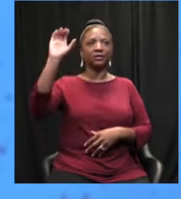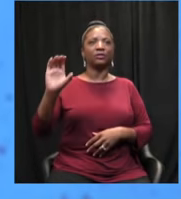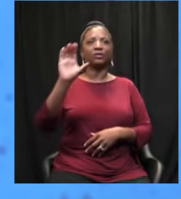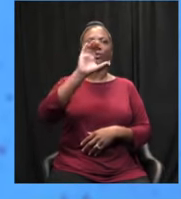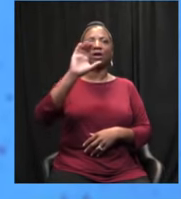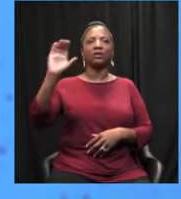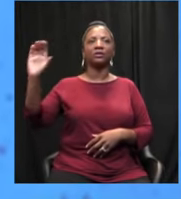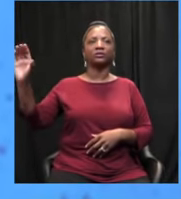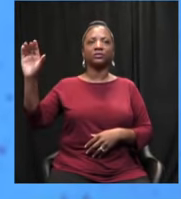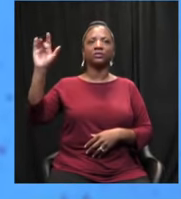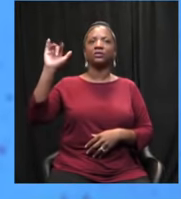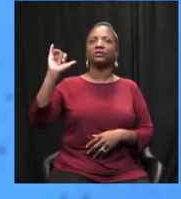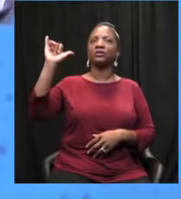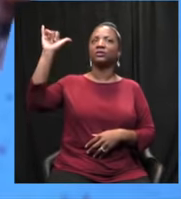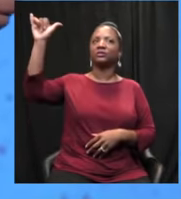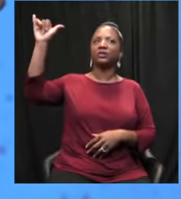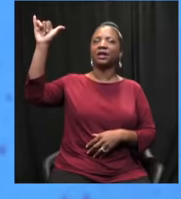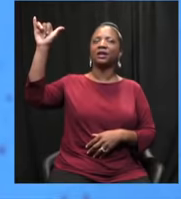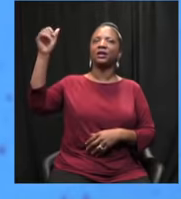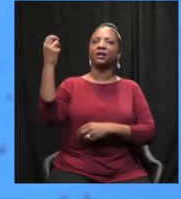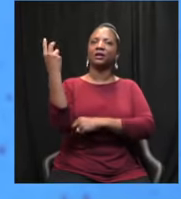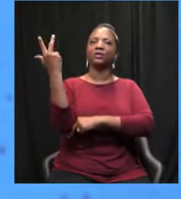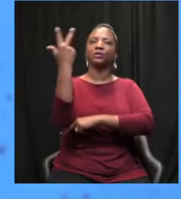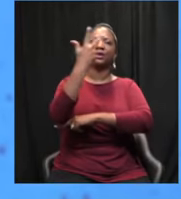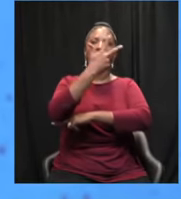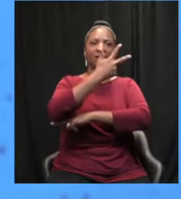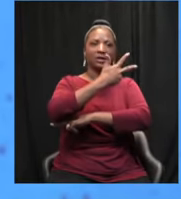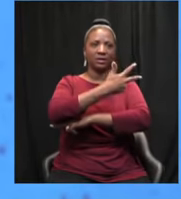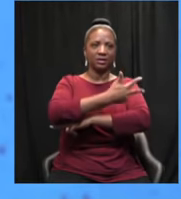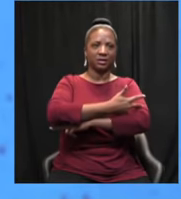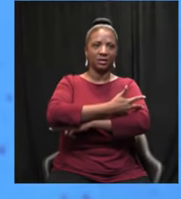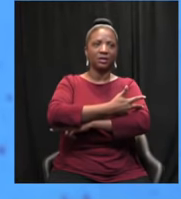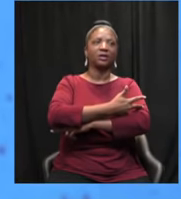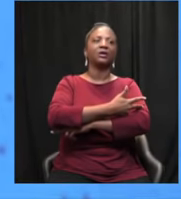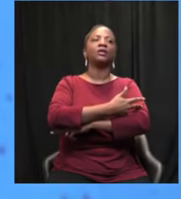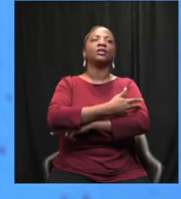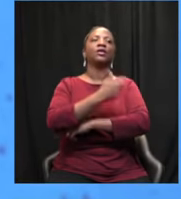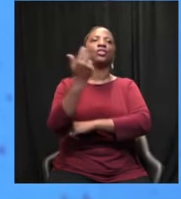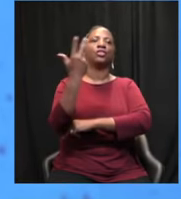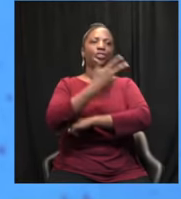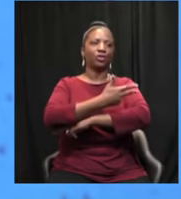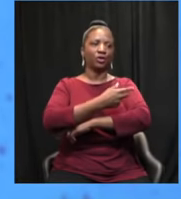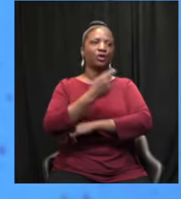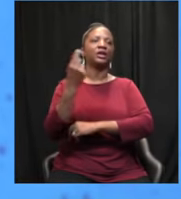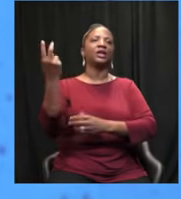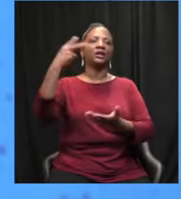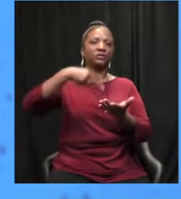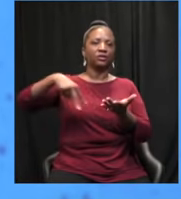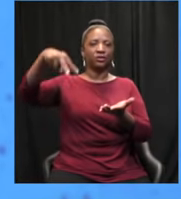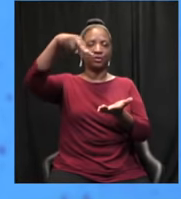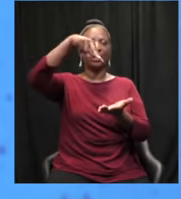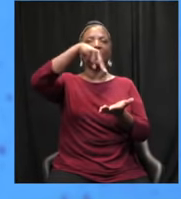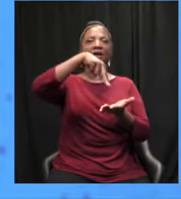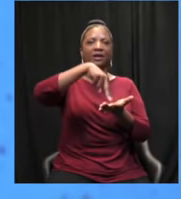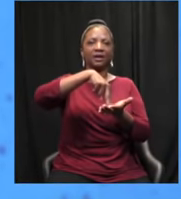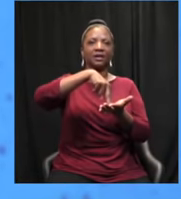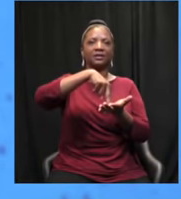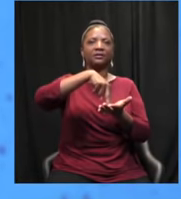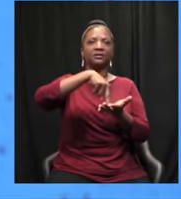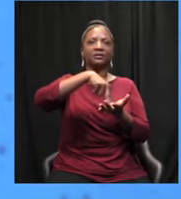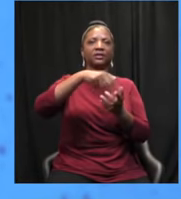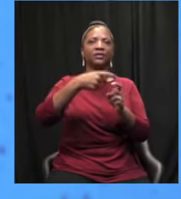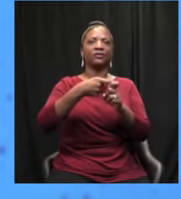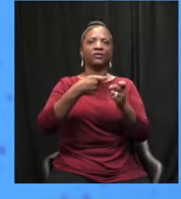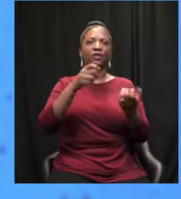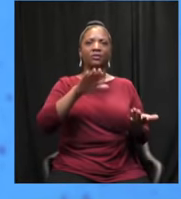cross for 3 days. But on the third day, I am going to raise I'm going to rise from the dead. Because